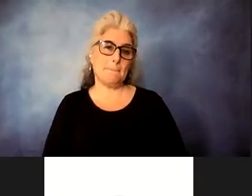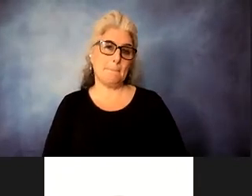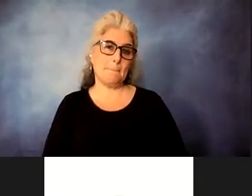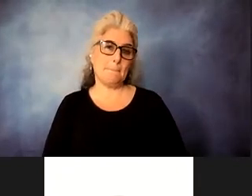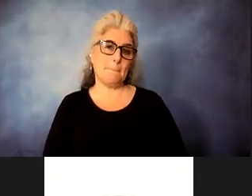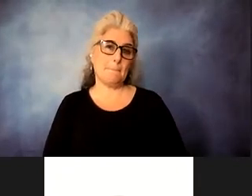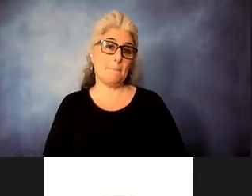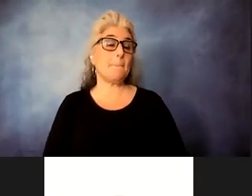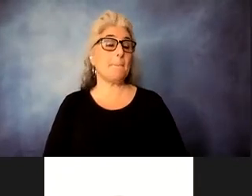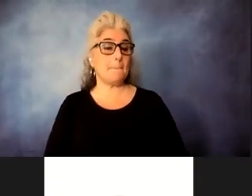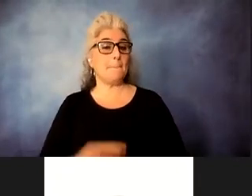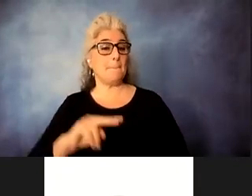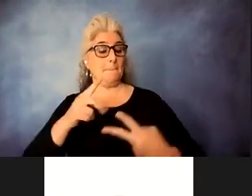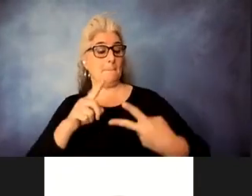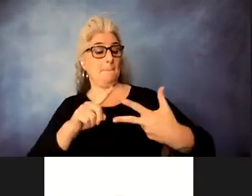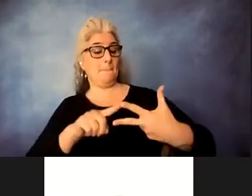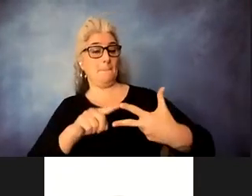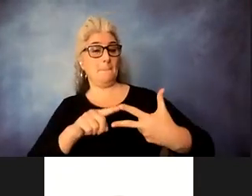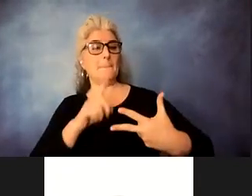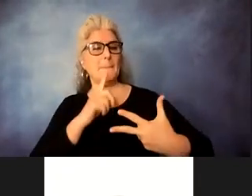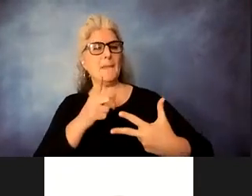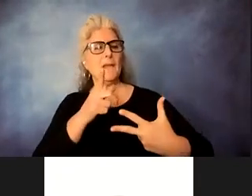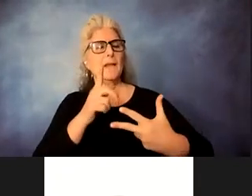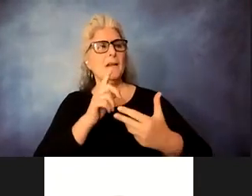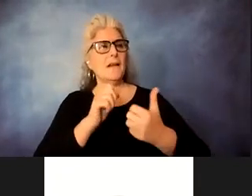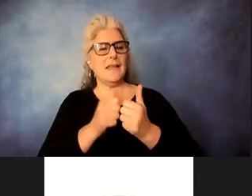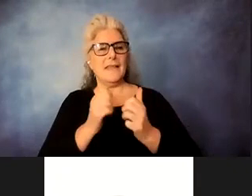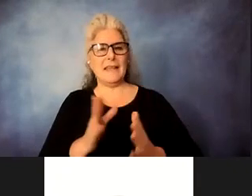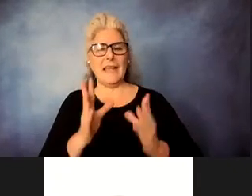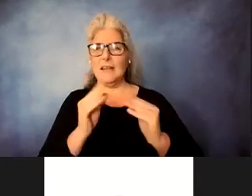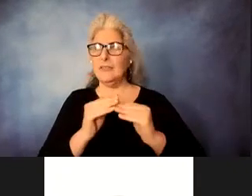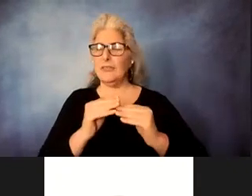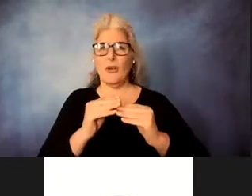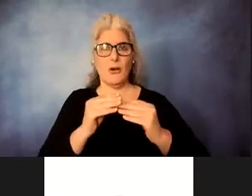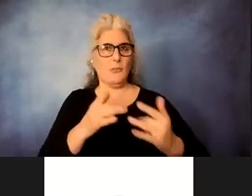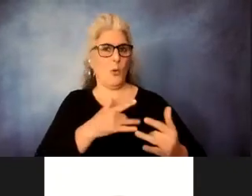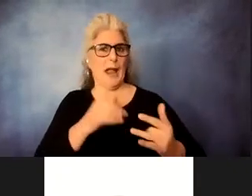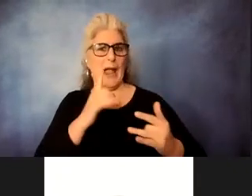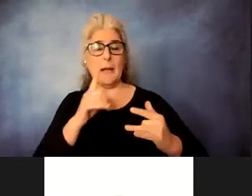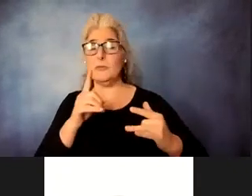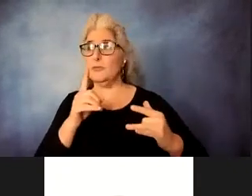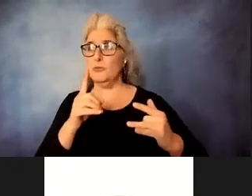So candidates are more likely to appeal to a wider audience. And again, this